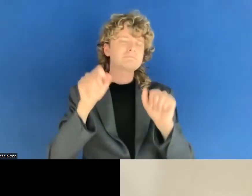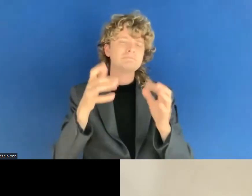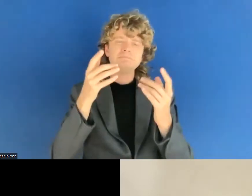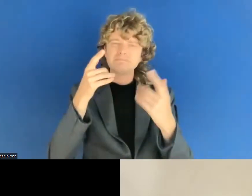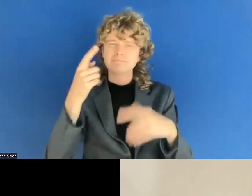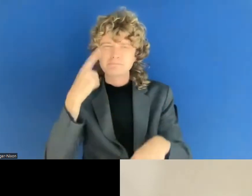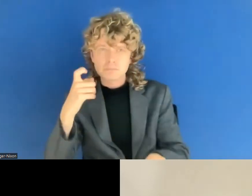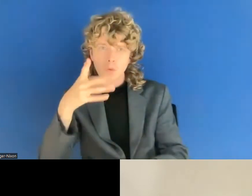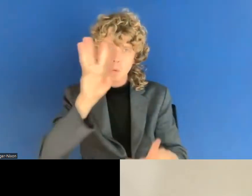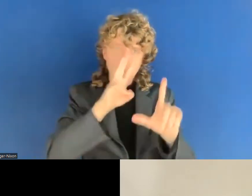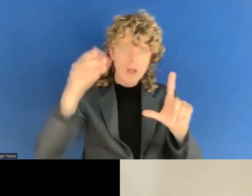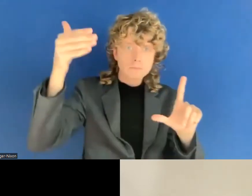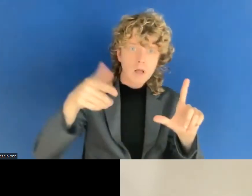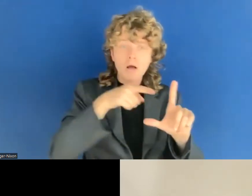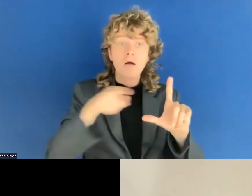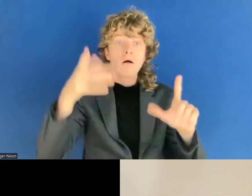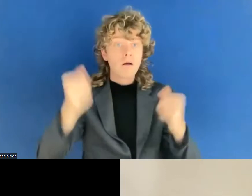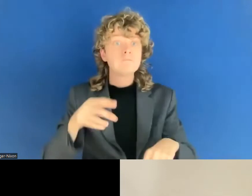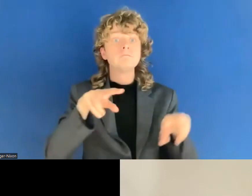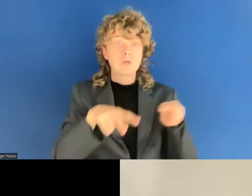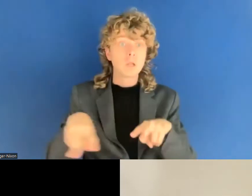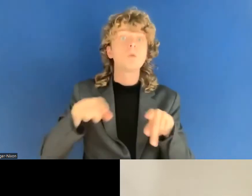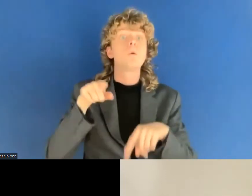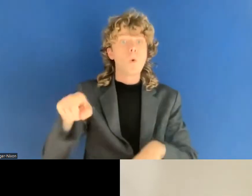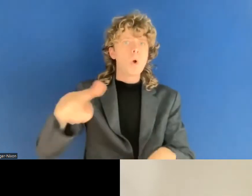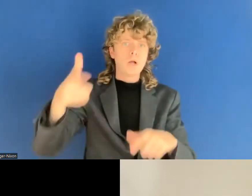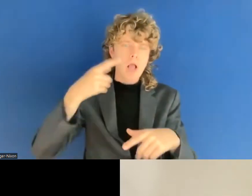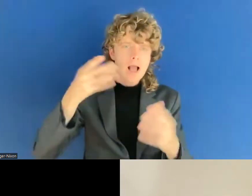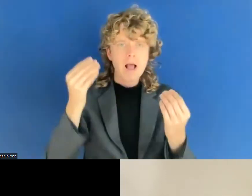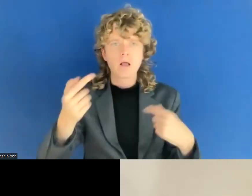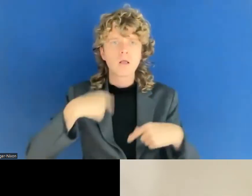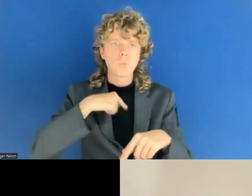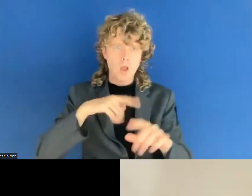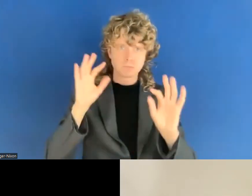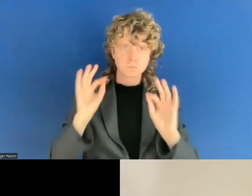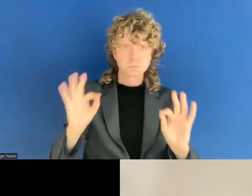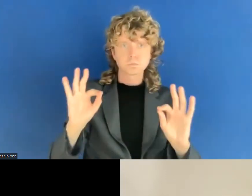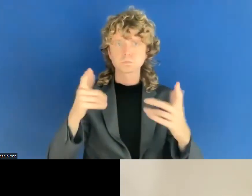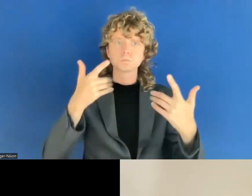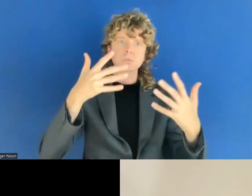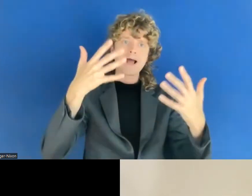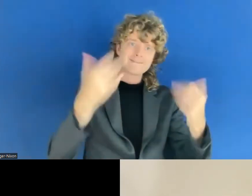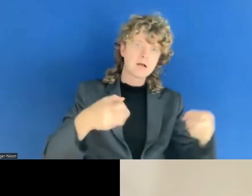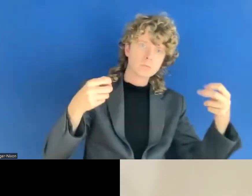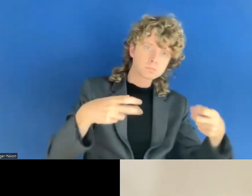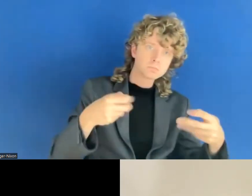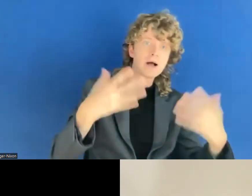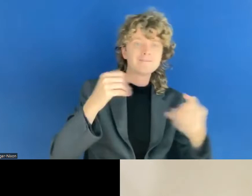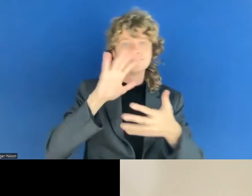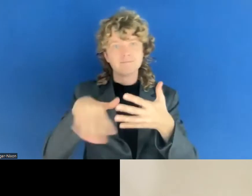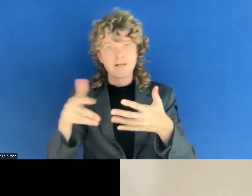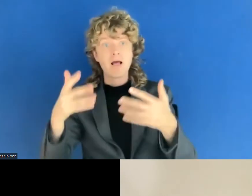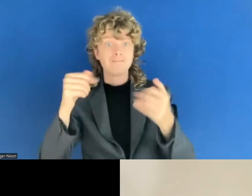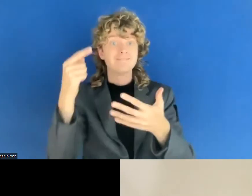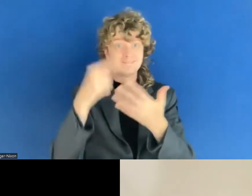real-time interaction? Because, for example, now you will see also a video chat on the website in some case. So,